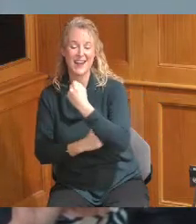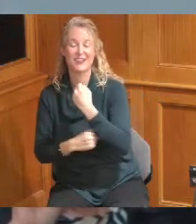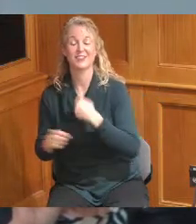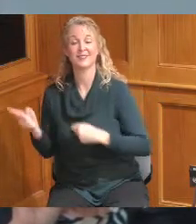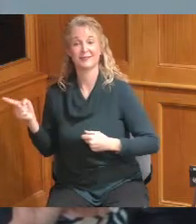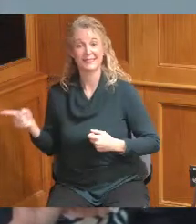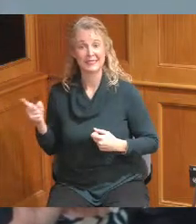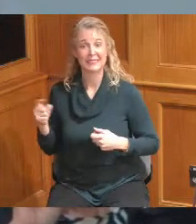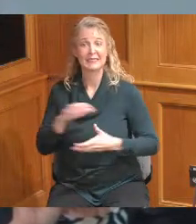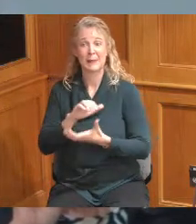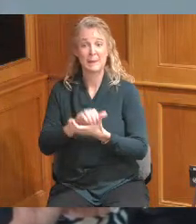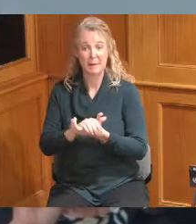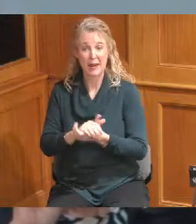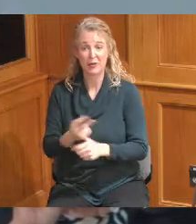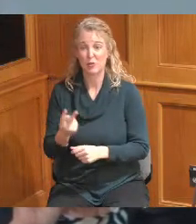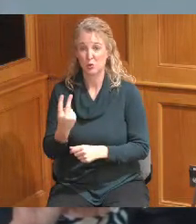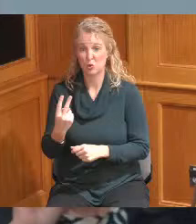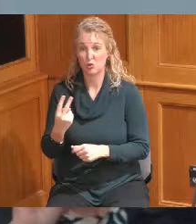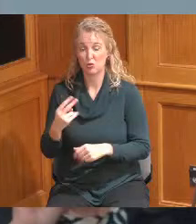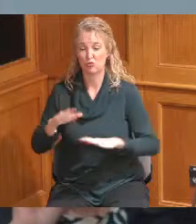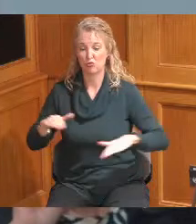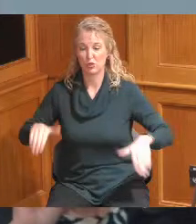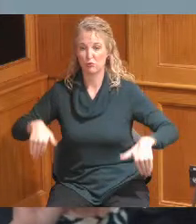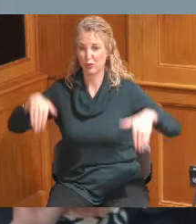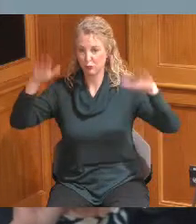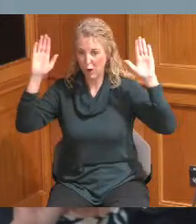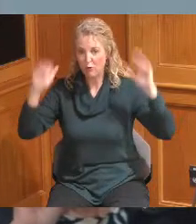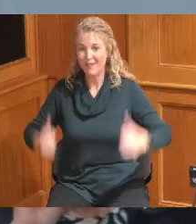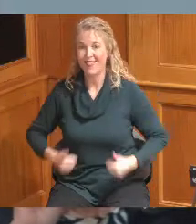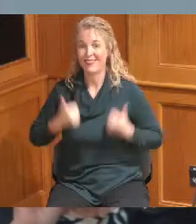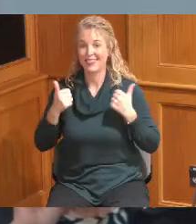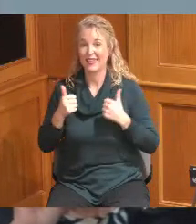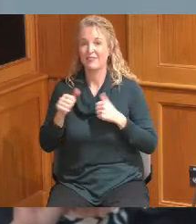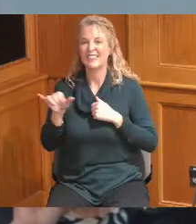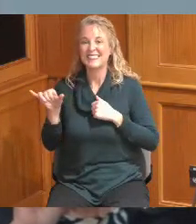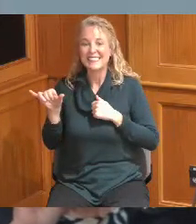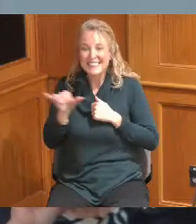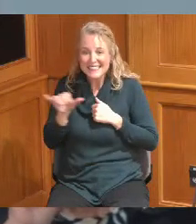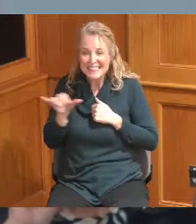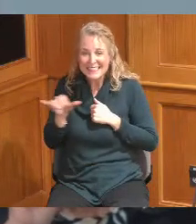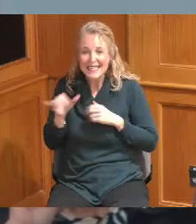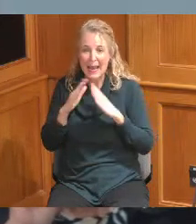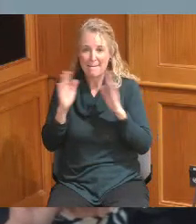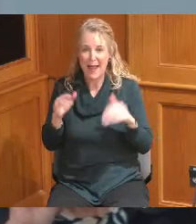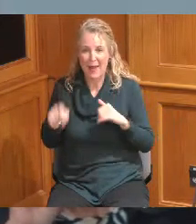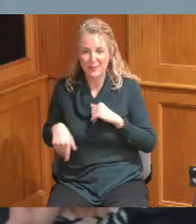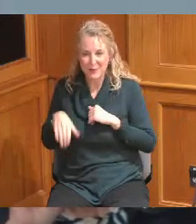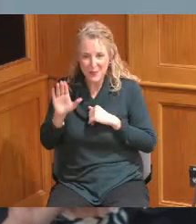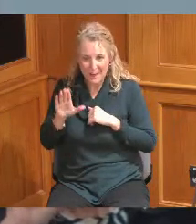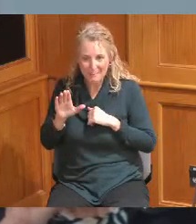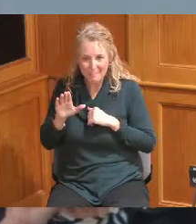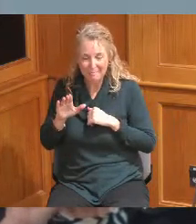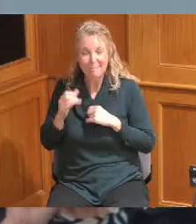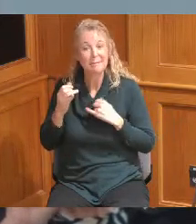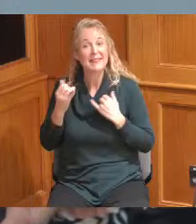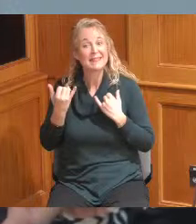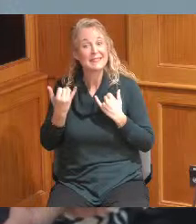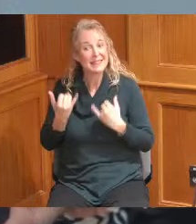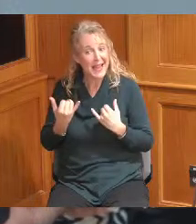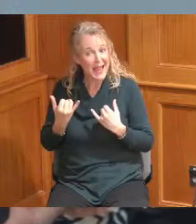Judge Moore is married with 2 grown children and lives in the same Kennedy Heights neighborhood where he grew up.